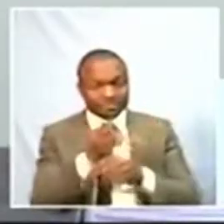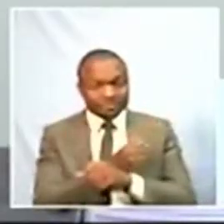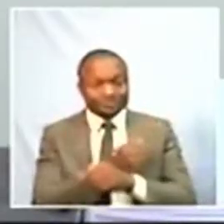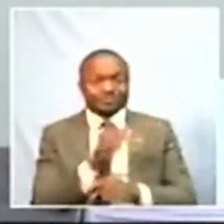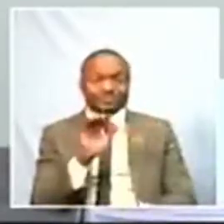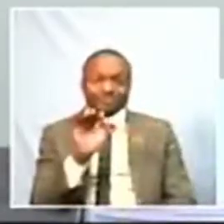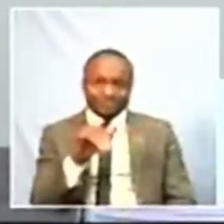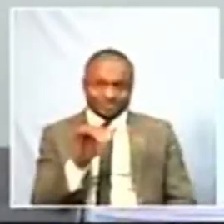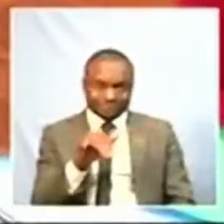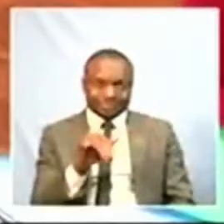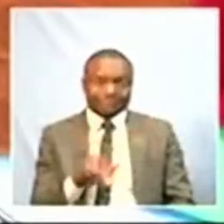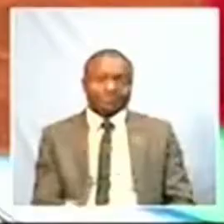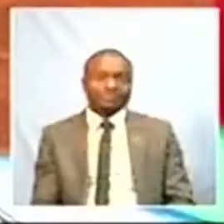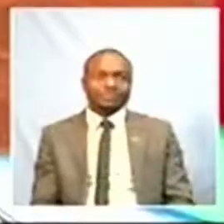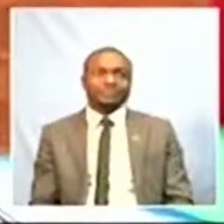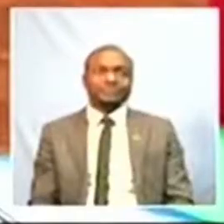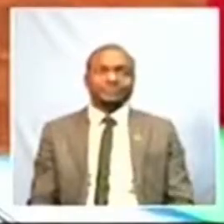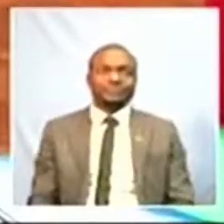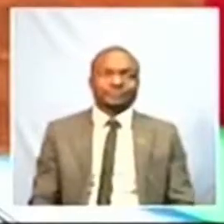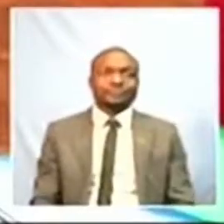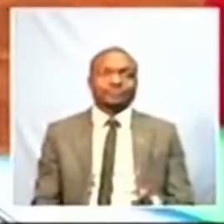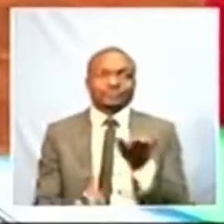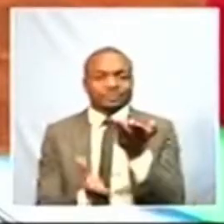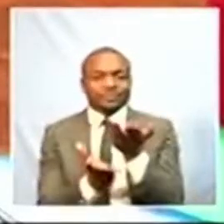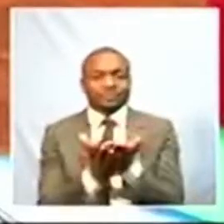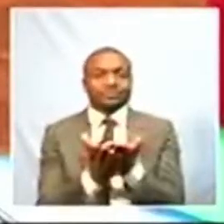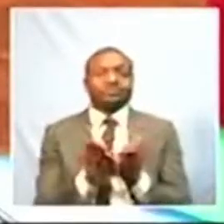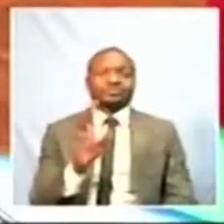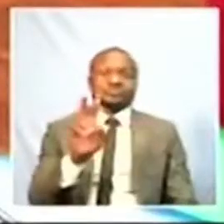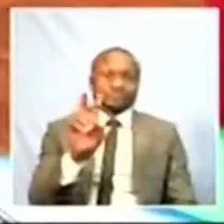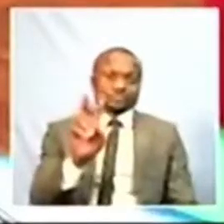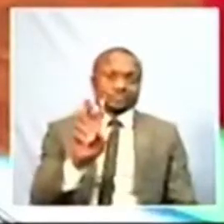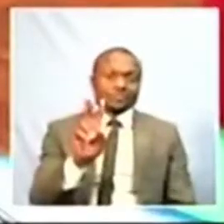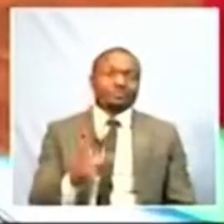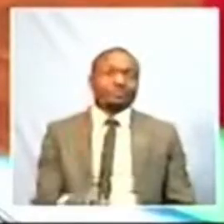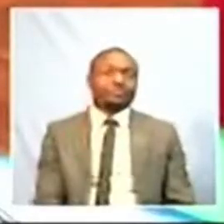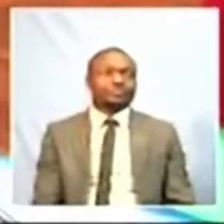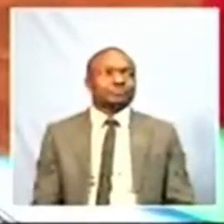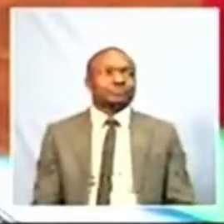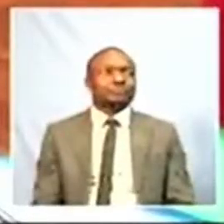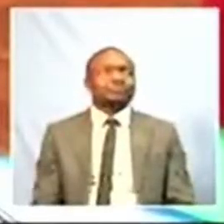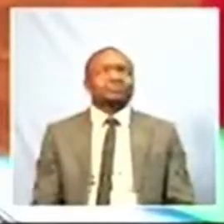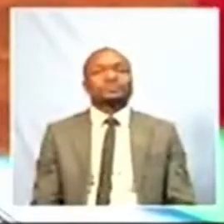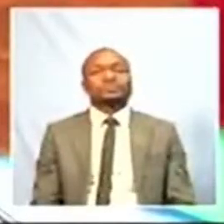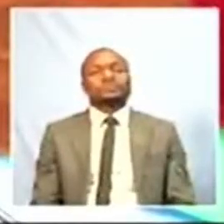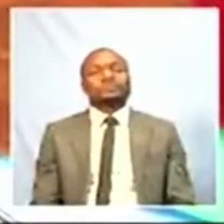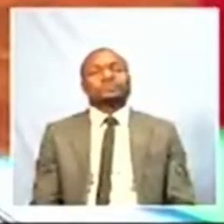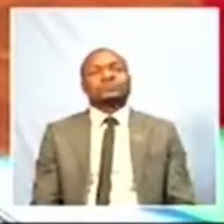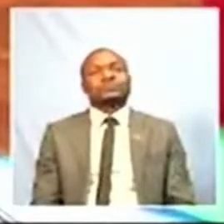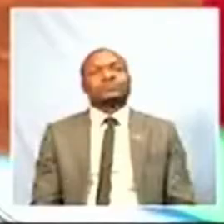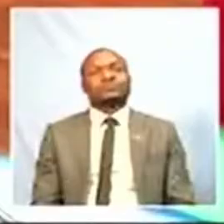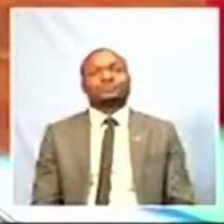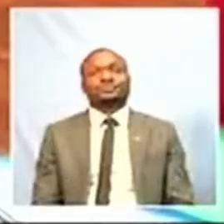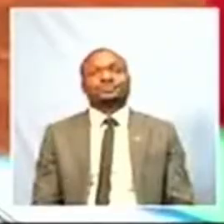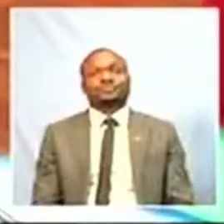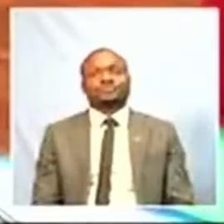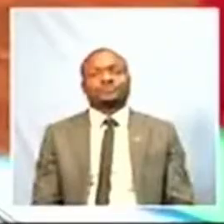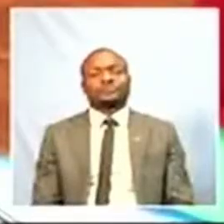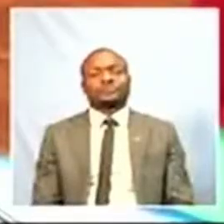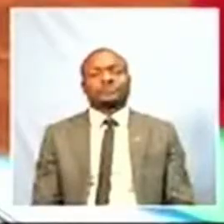Yes, Chair. It is in Appendix 2. Appendix? Appendix 2. 2. The extract